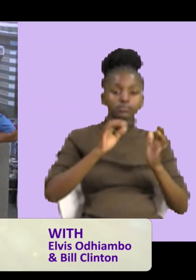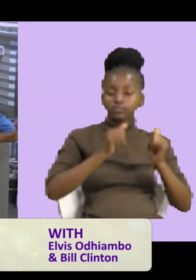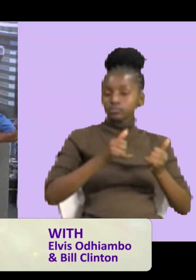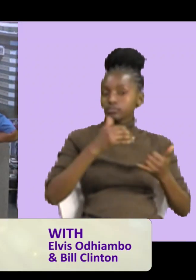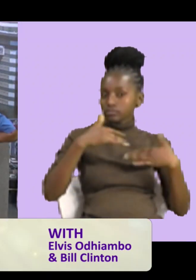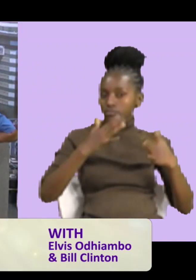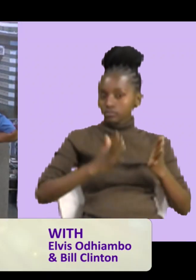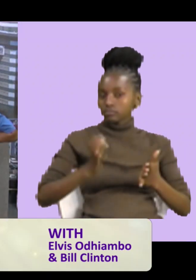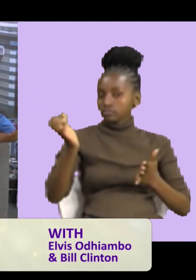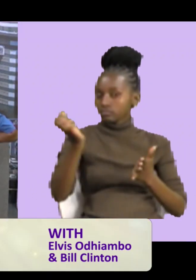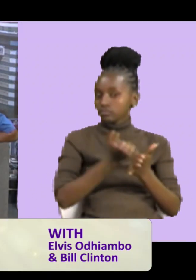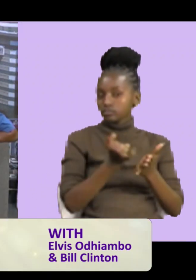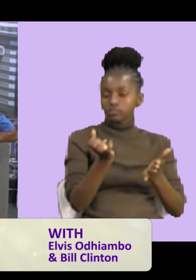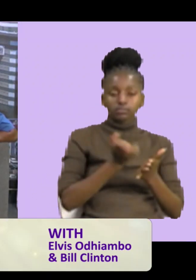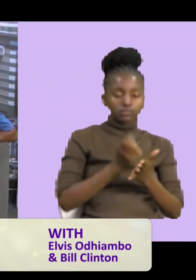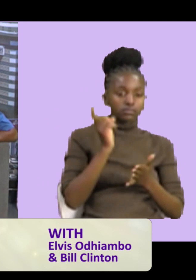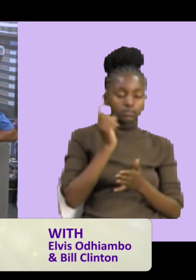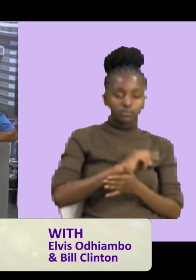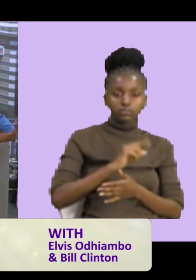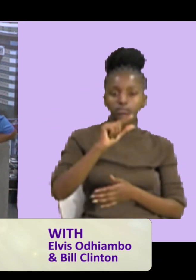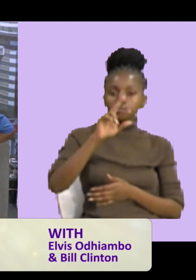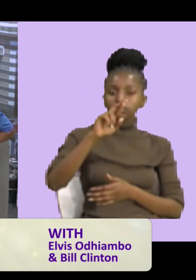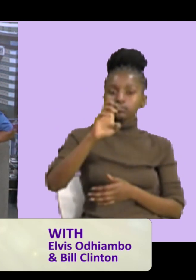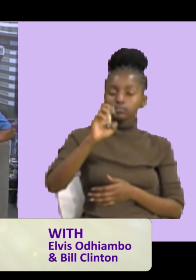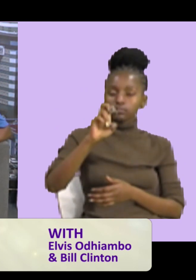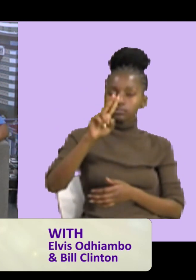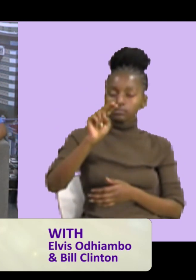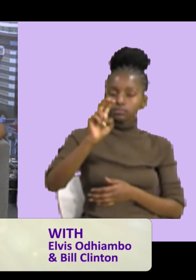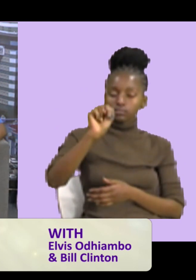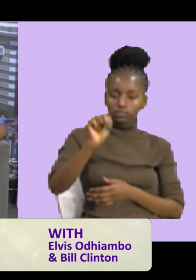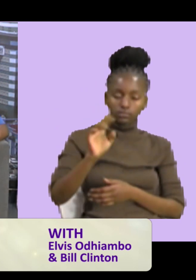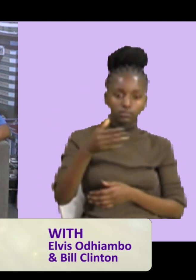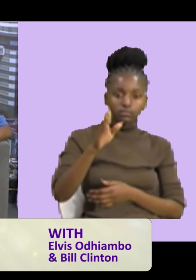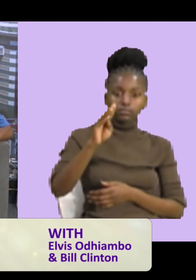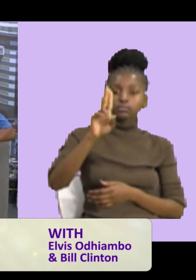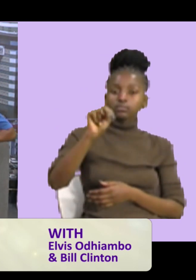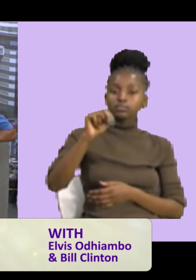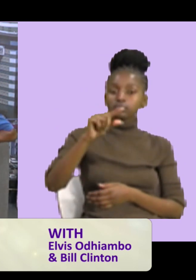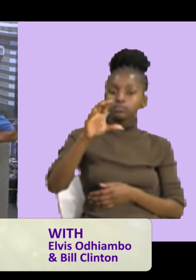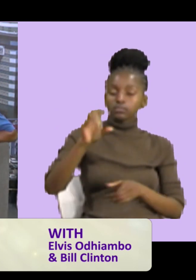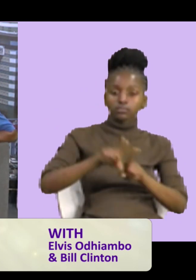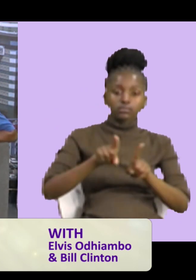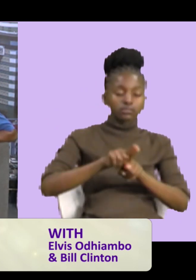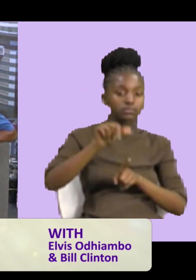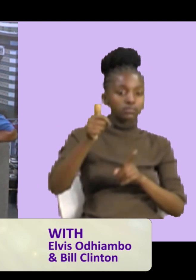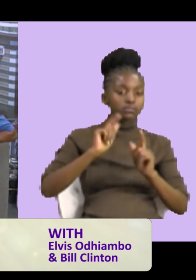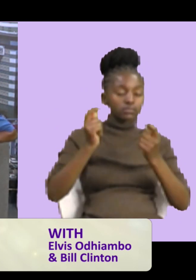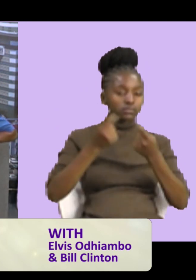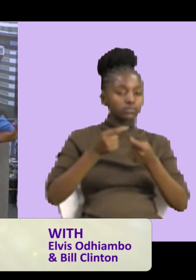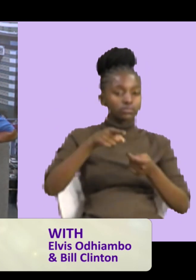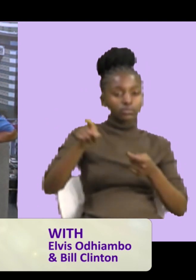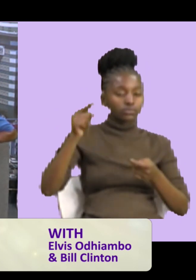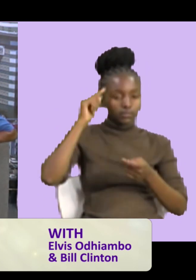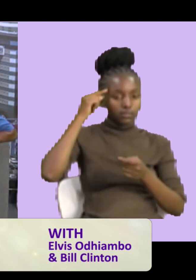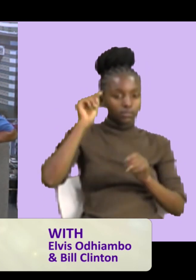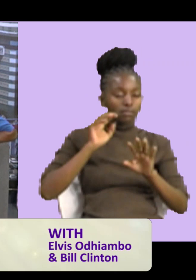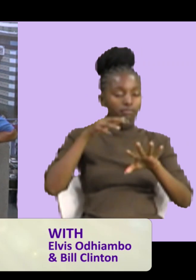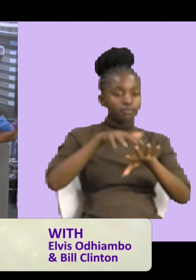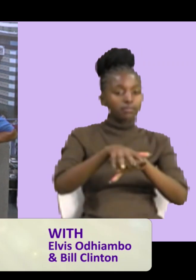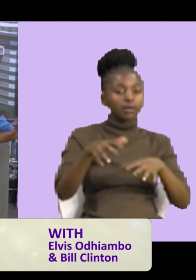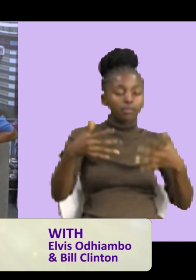of Slobozai, the likes of Gravenberch. How can you rate their performance so far? How can you rate the way they have gelled with the team so